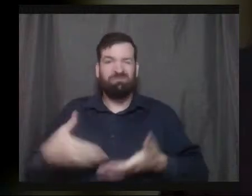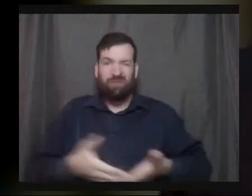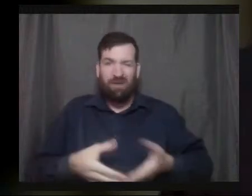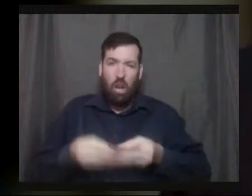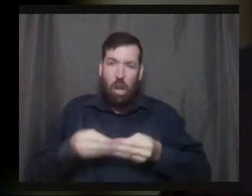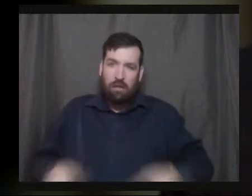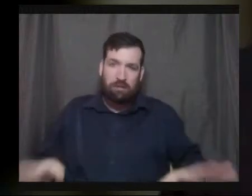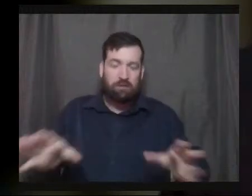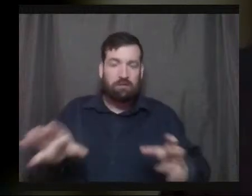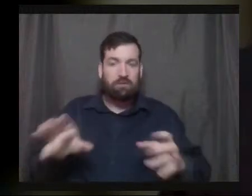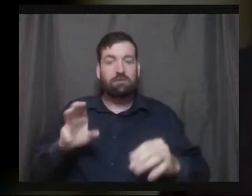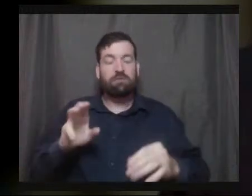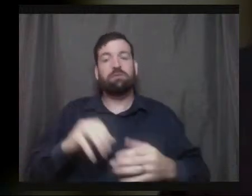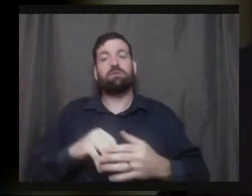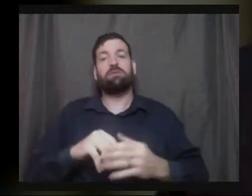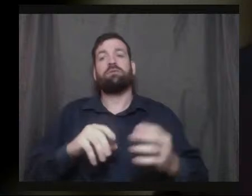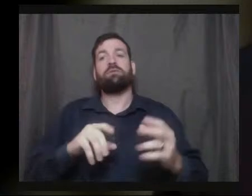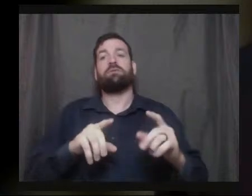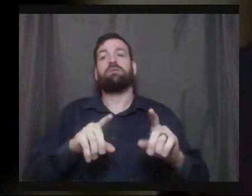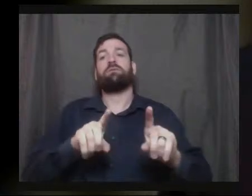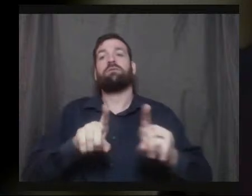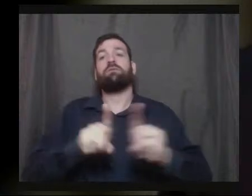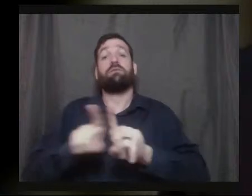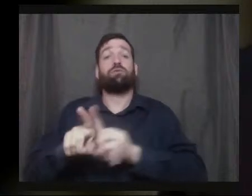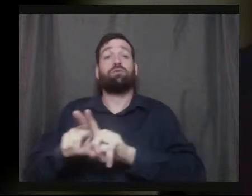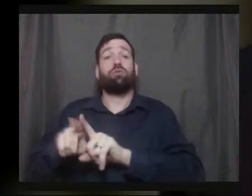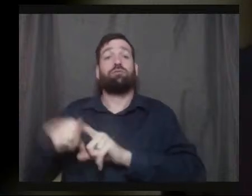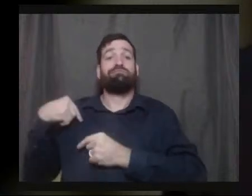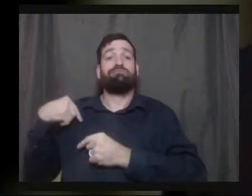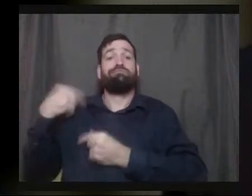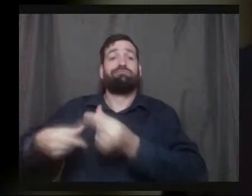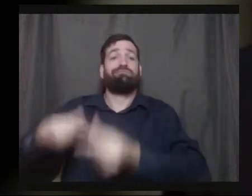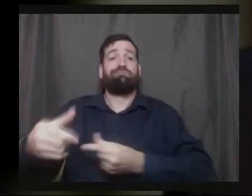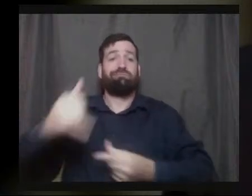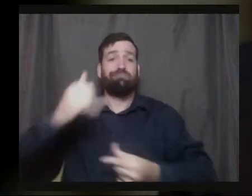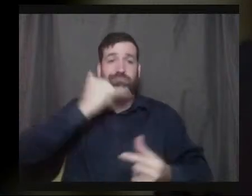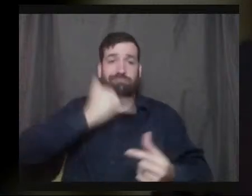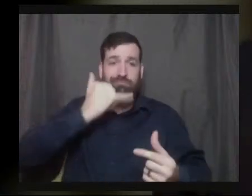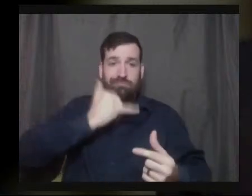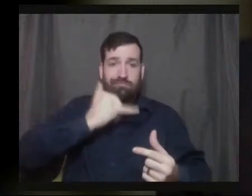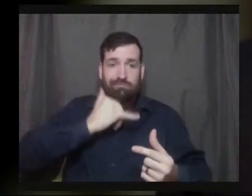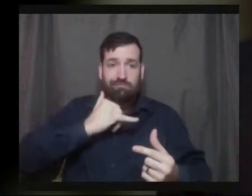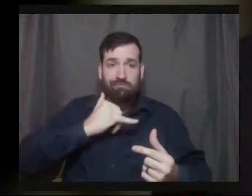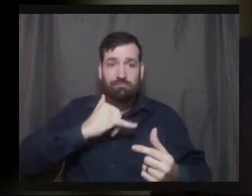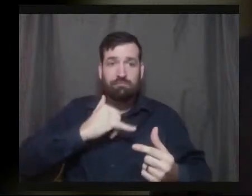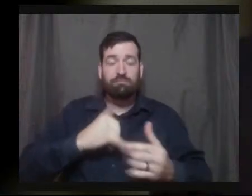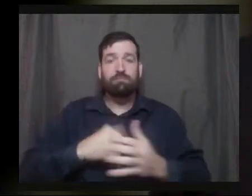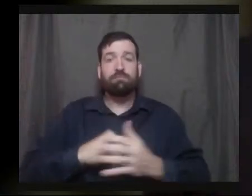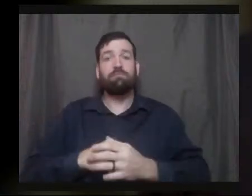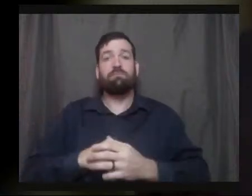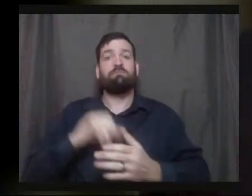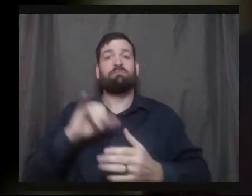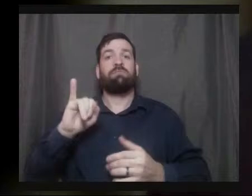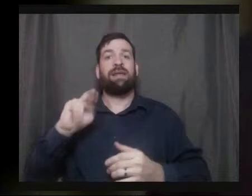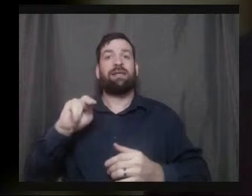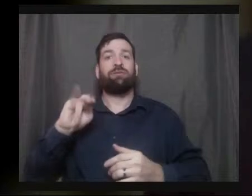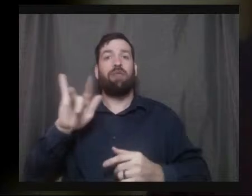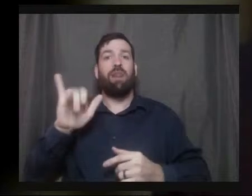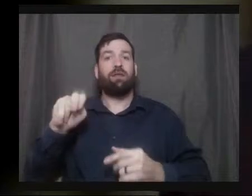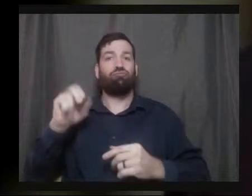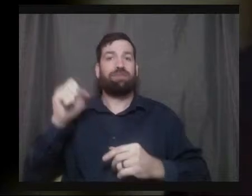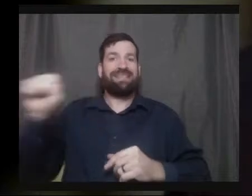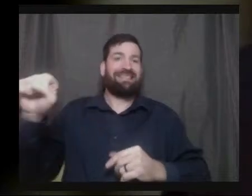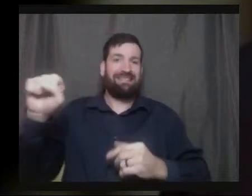for there to be congenital anomalies because of the insulin resistance having a direct